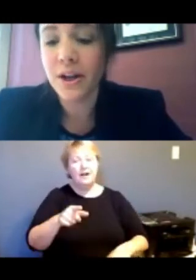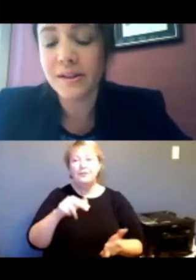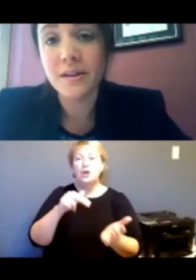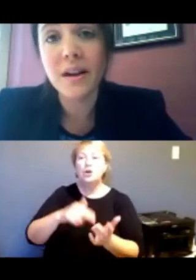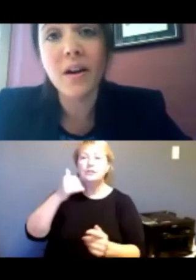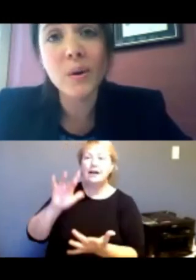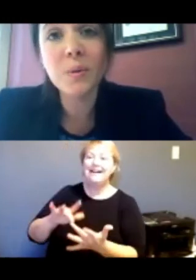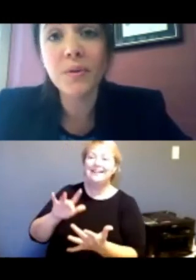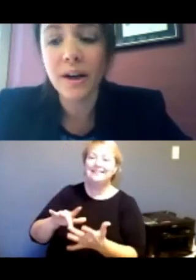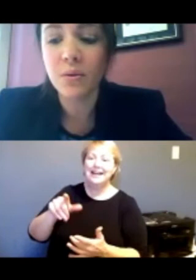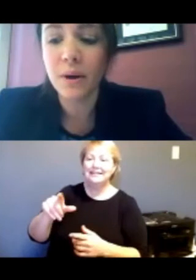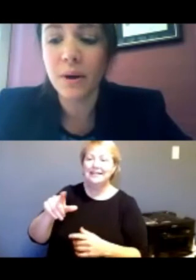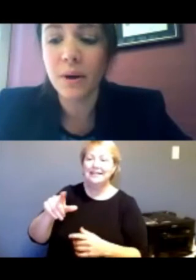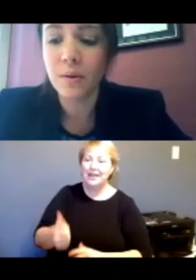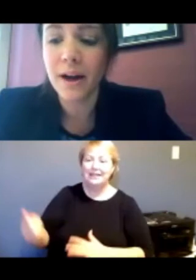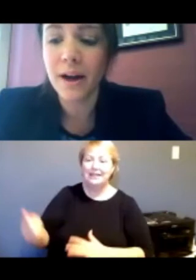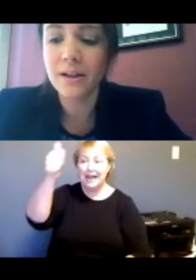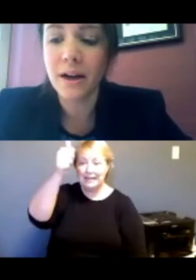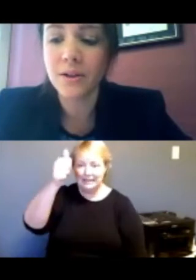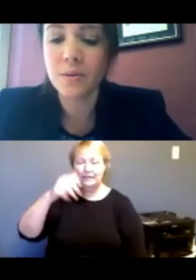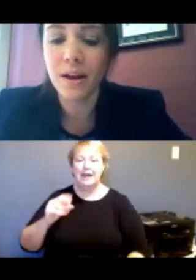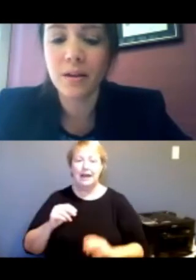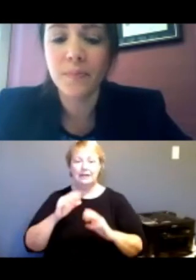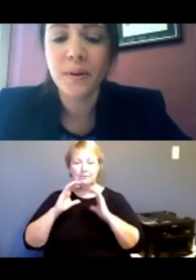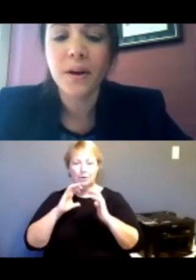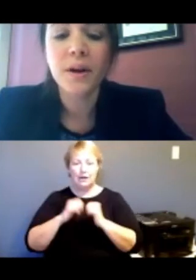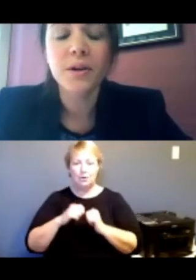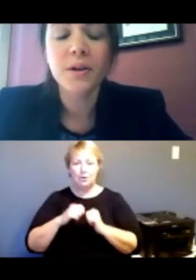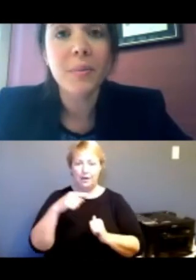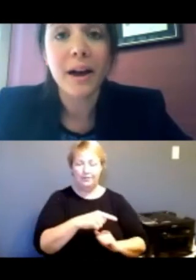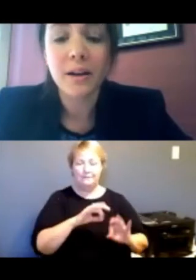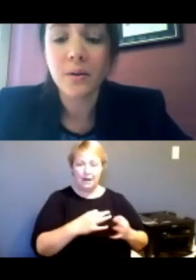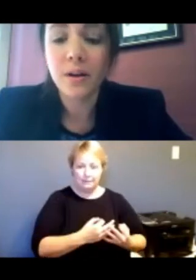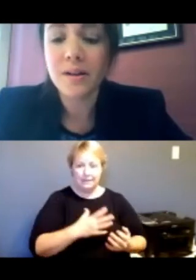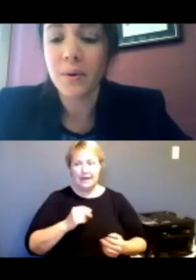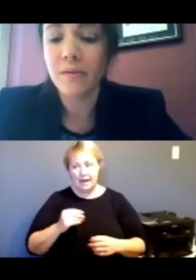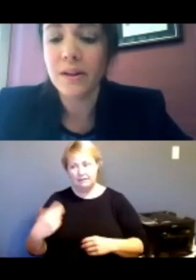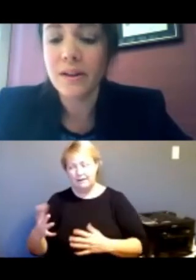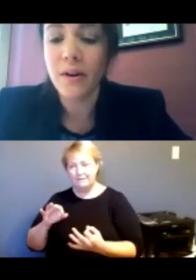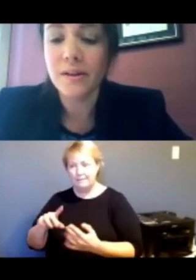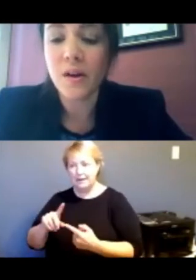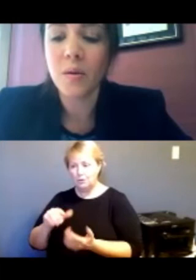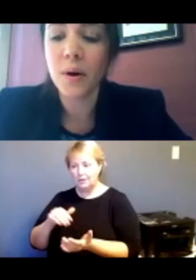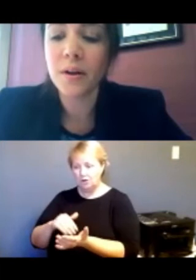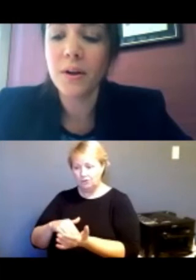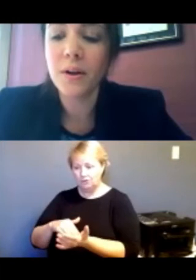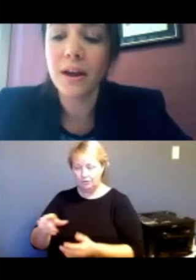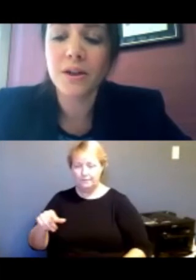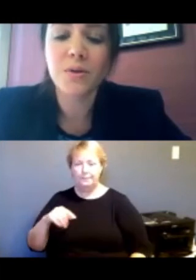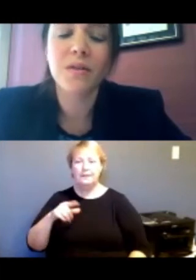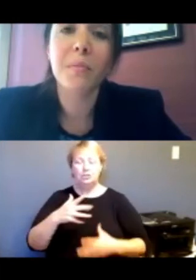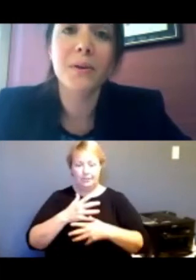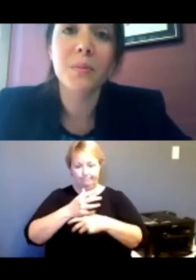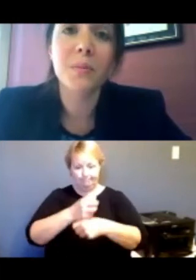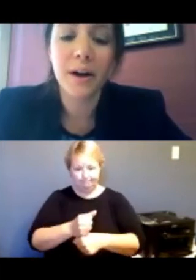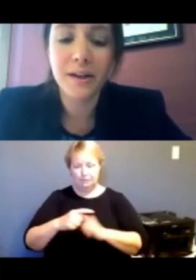with the Jacksons and also provided written feedback to Dr. Smith. Her feedback included a summary of the day's events and the poor communication